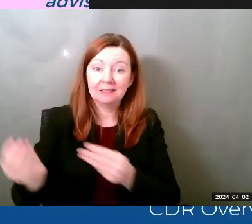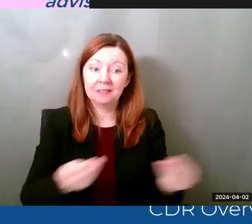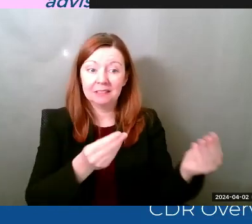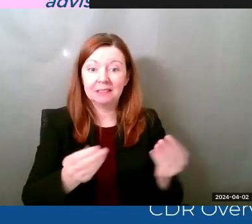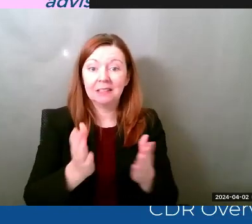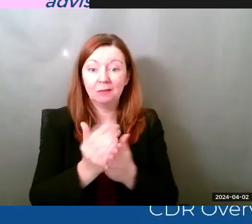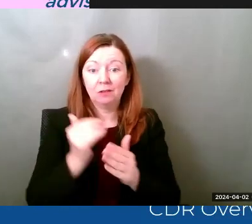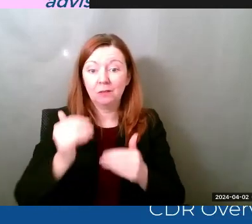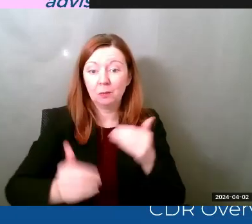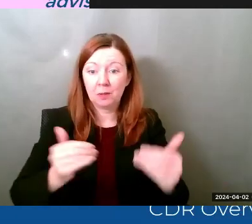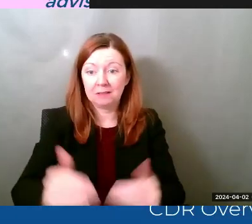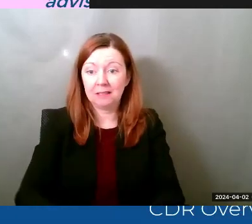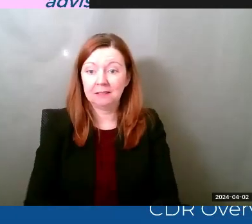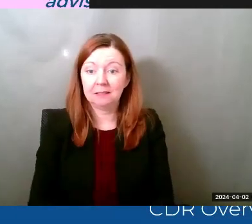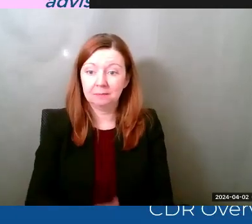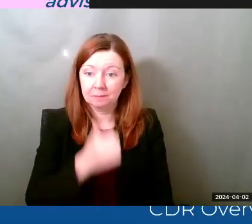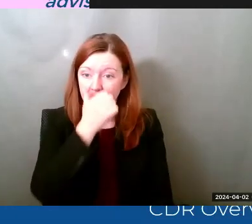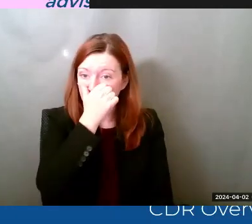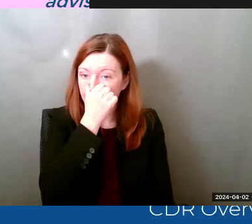review process.